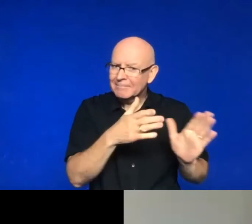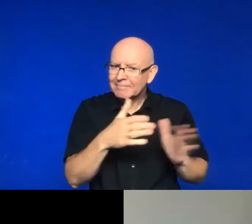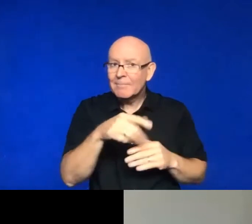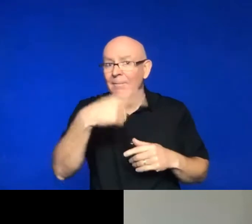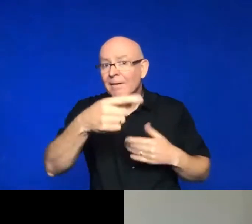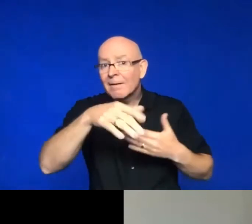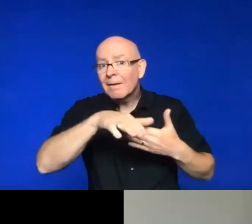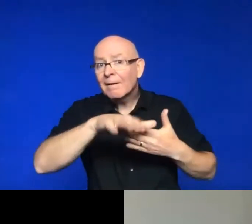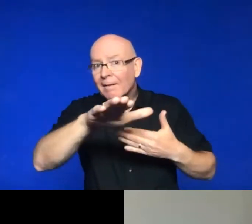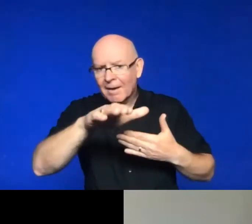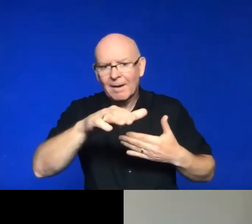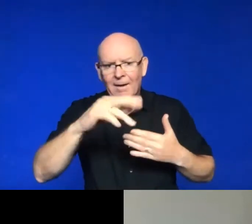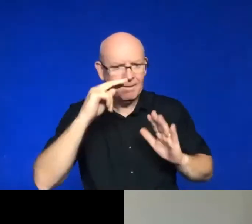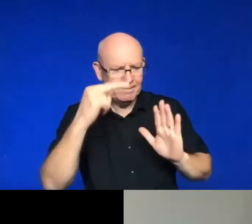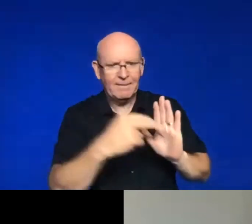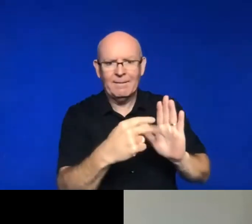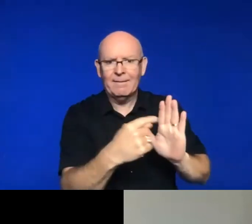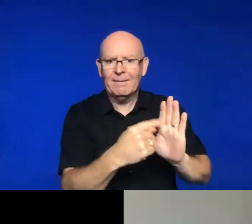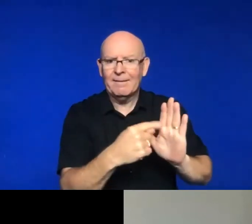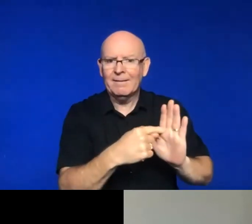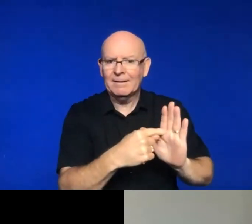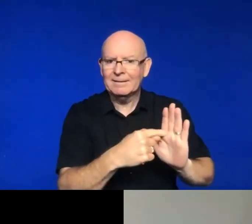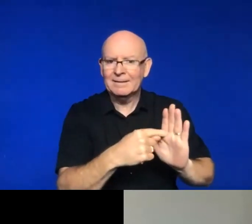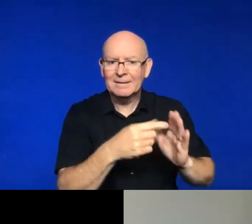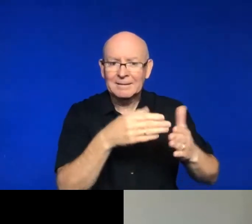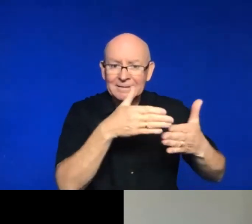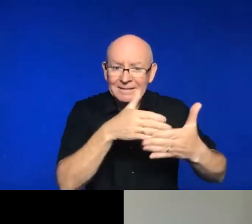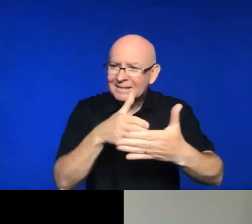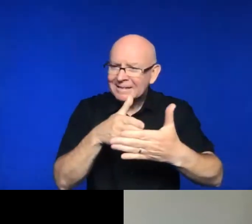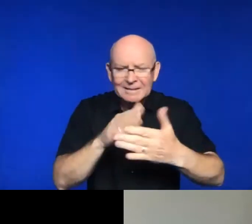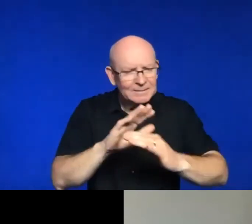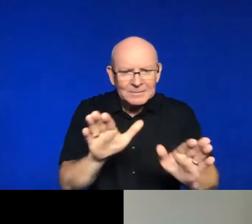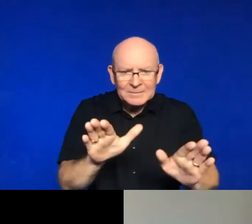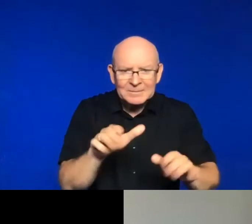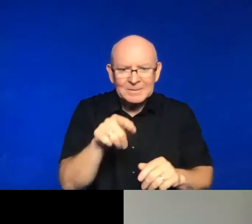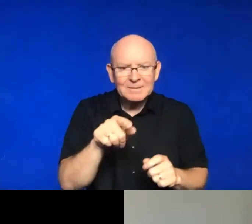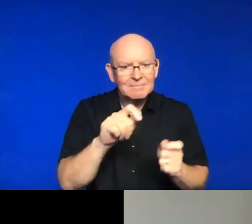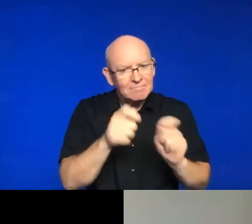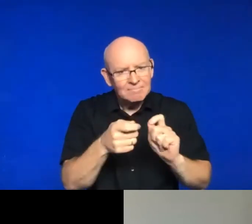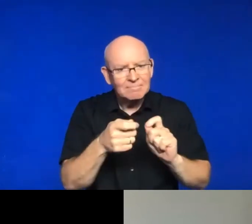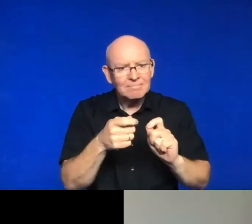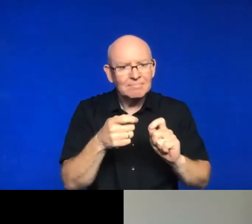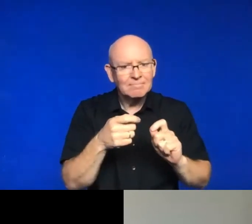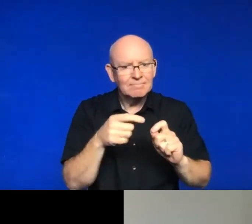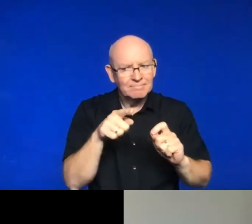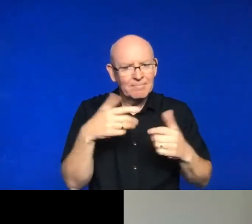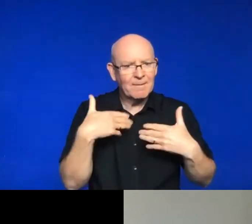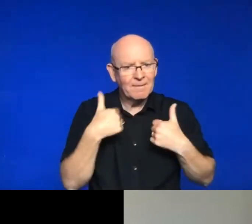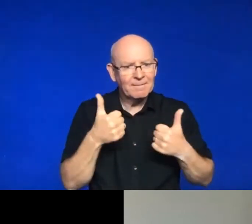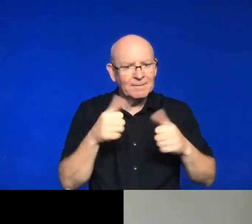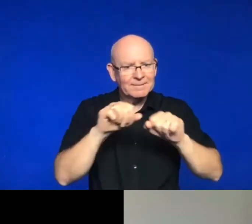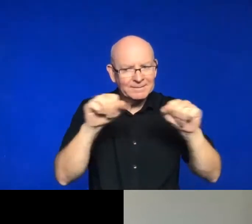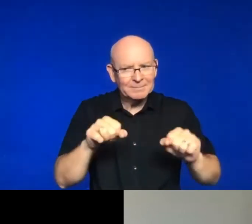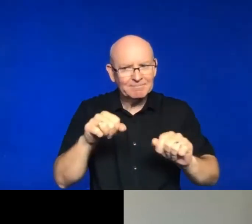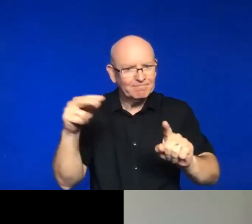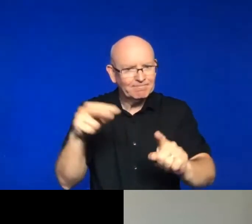system perspective. And I think that is the step that we need really to include as